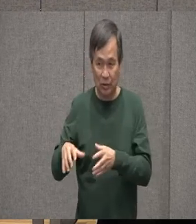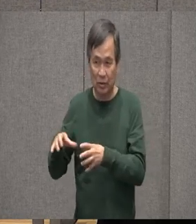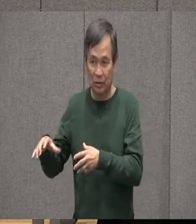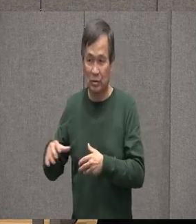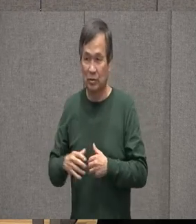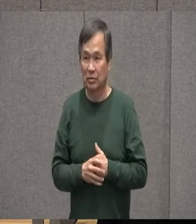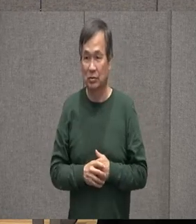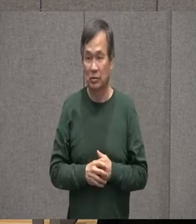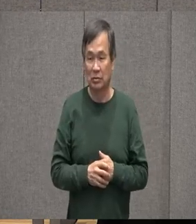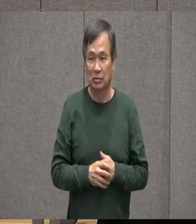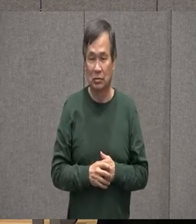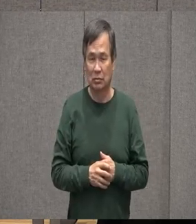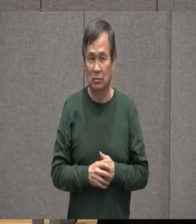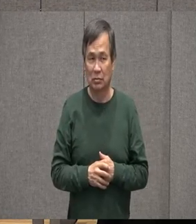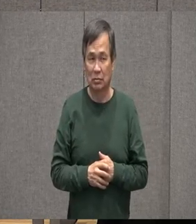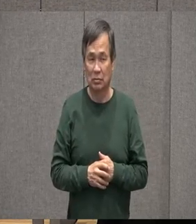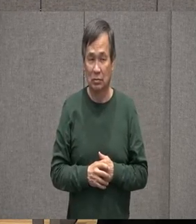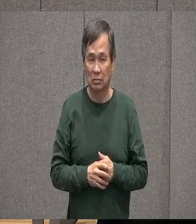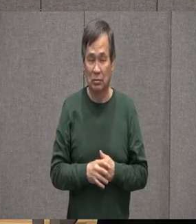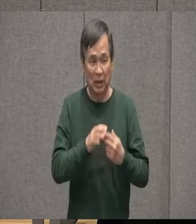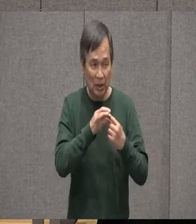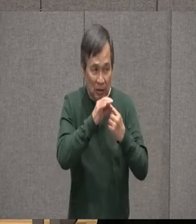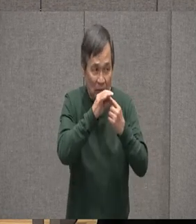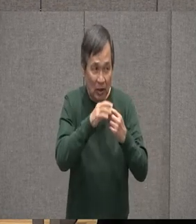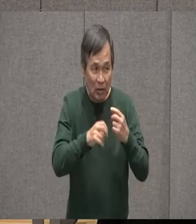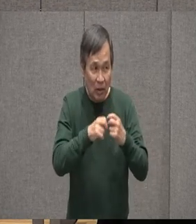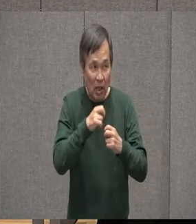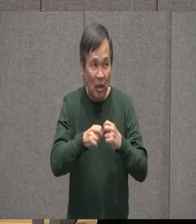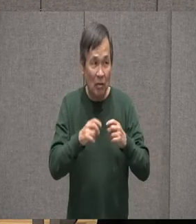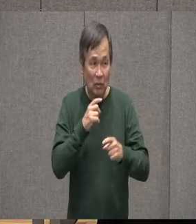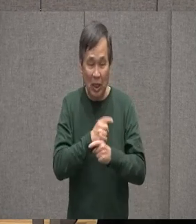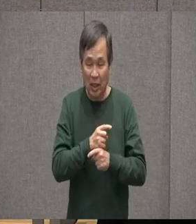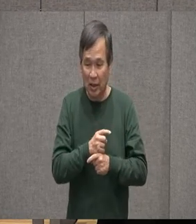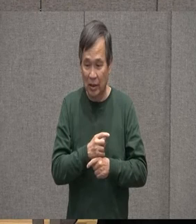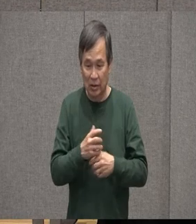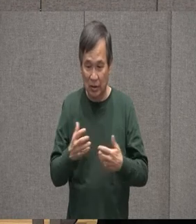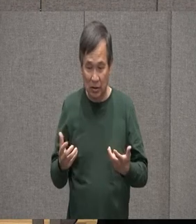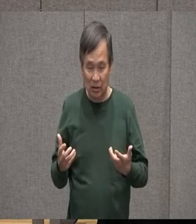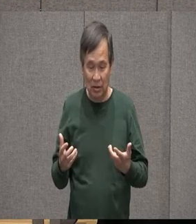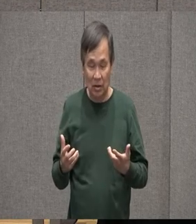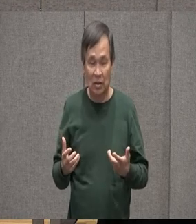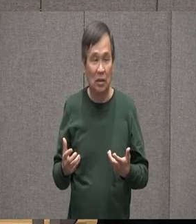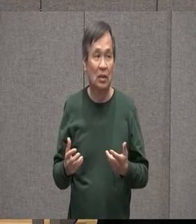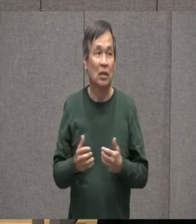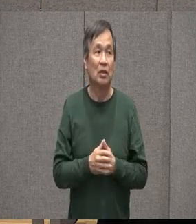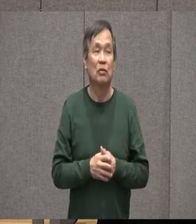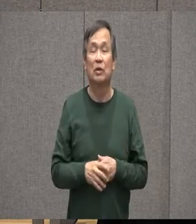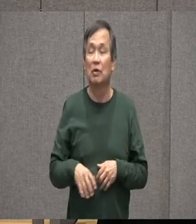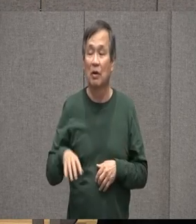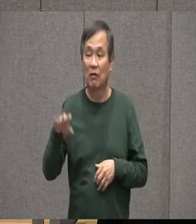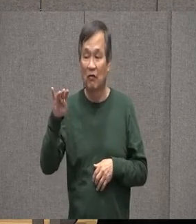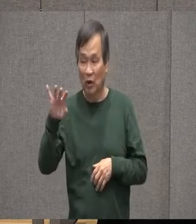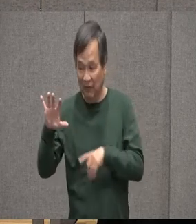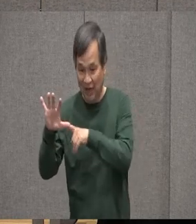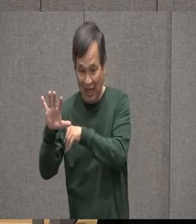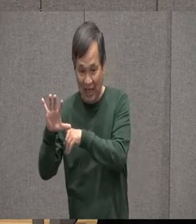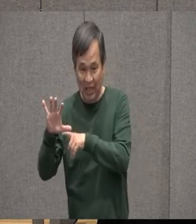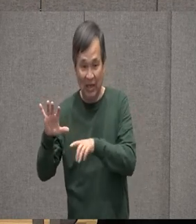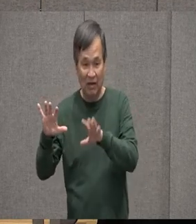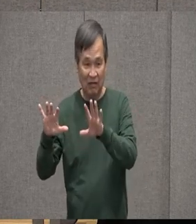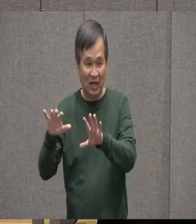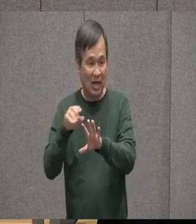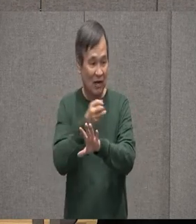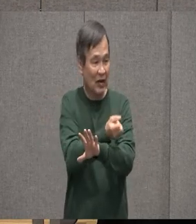problem where we're missing a piece, right? It's a missing multiplicand problem.